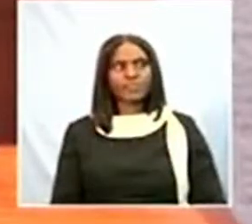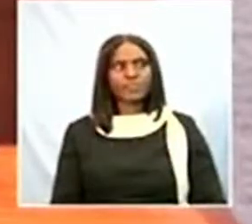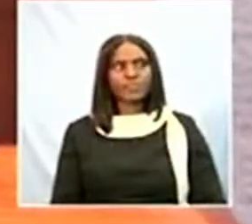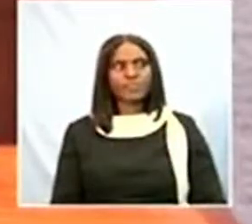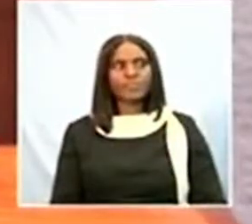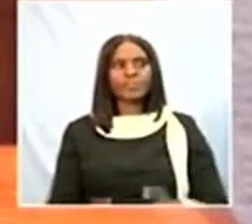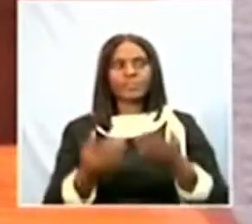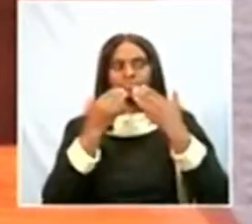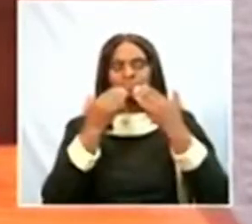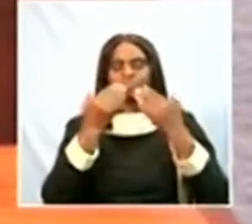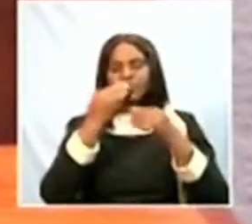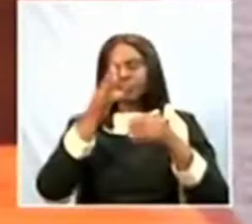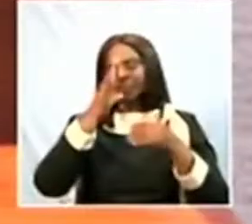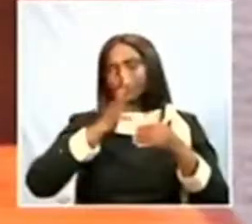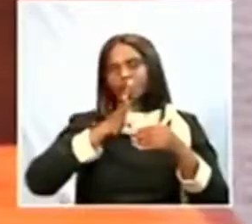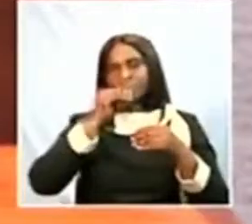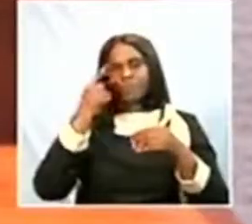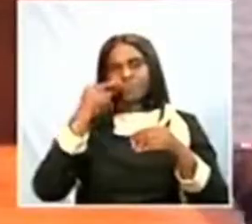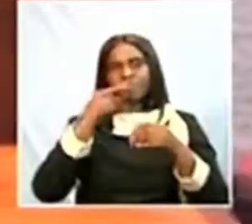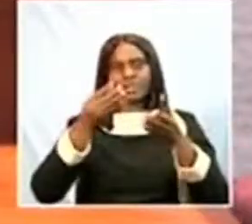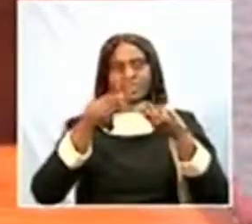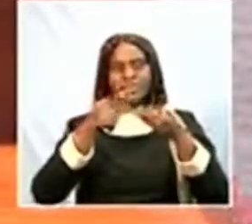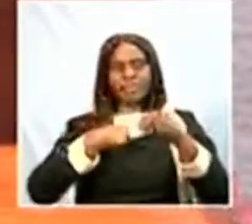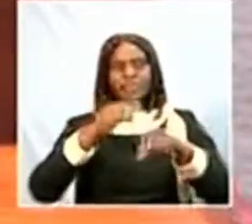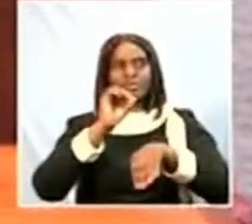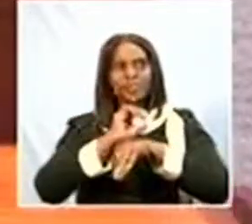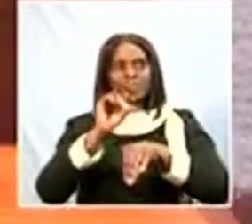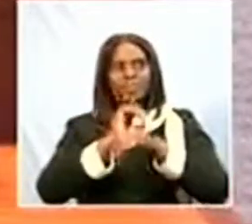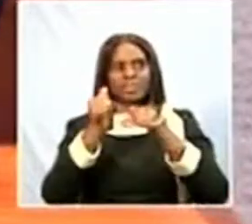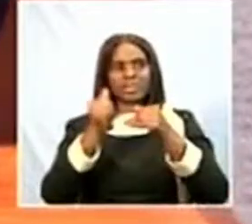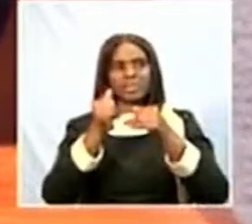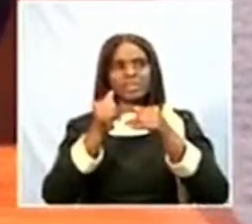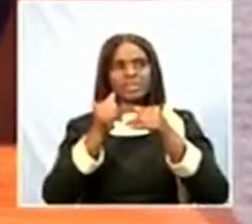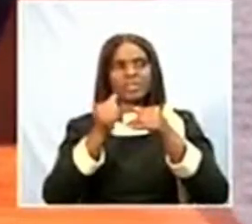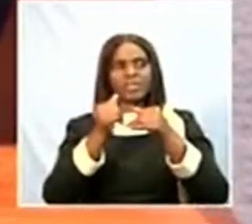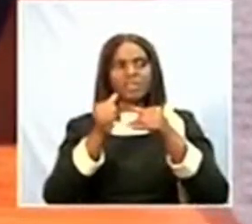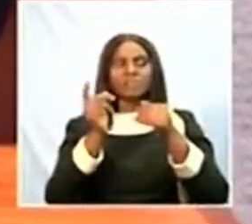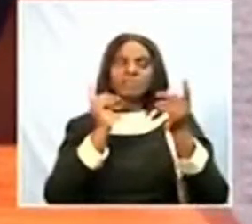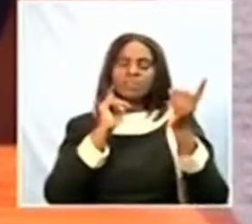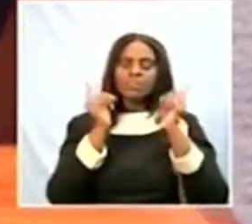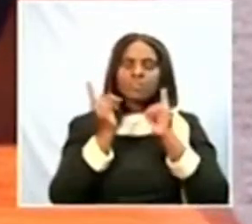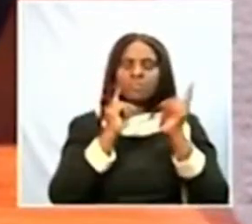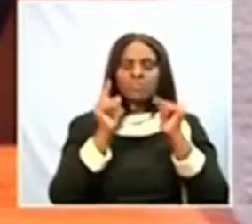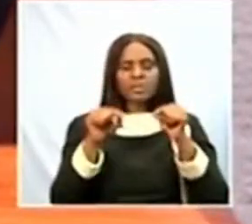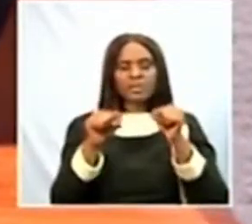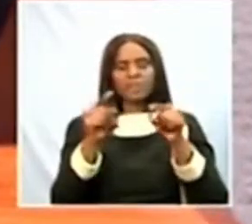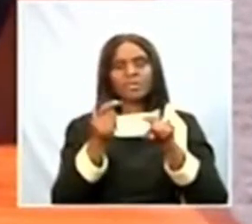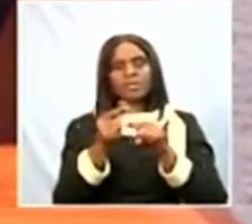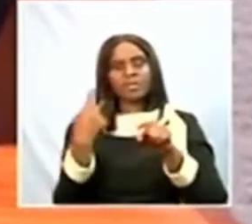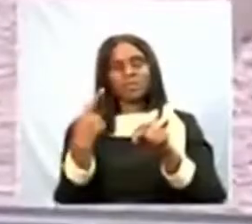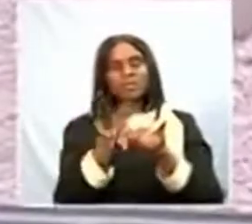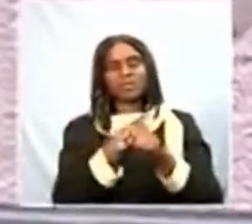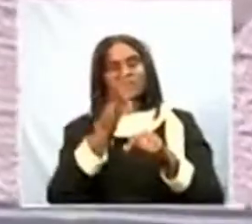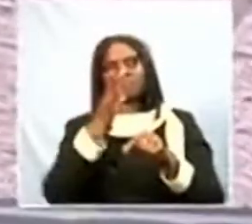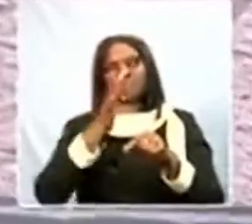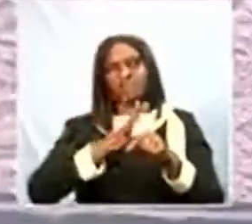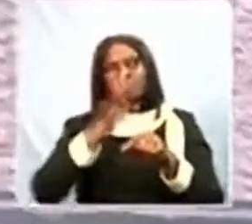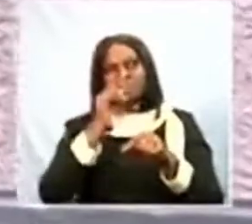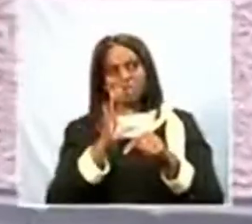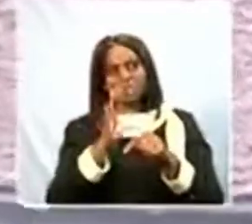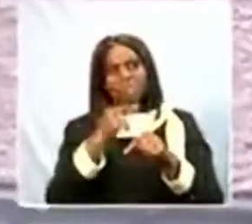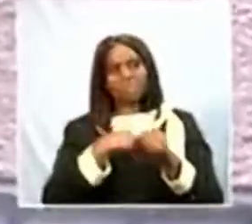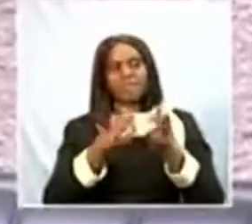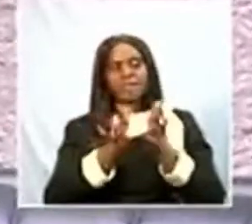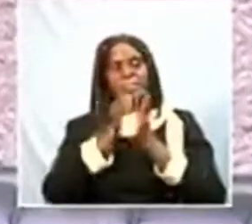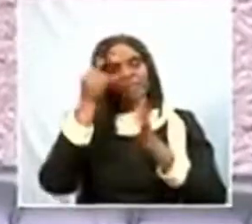Thank you, Madam Speaker, for giving me this opportunity for my voice to be heard in this august house. Madam Speaker, I